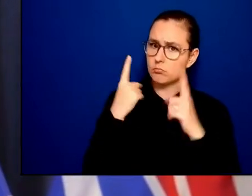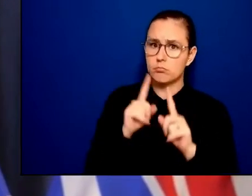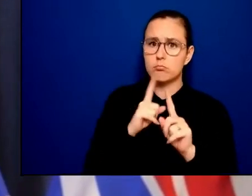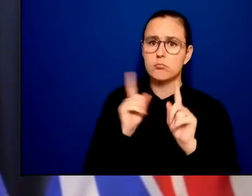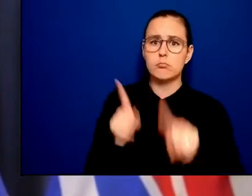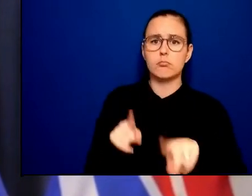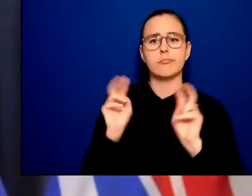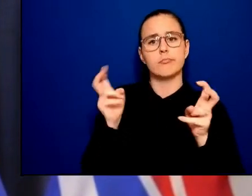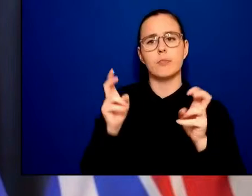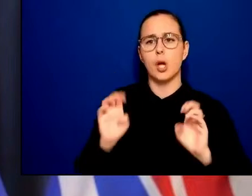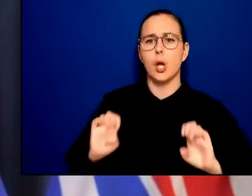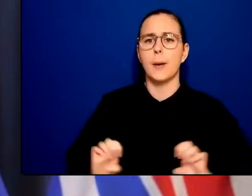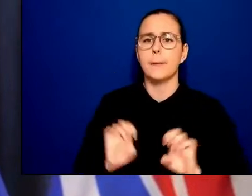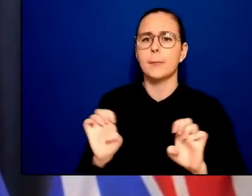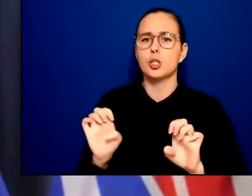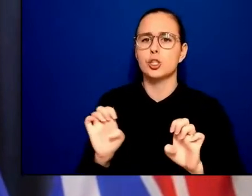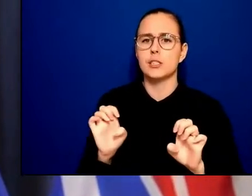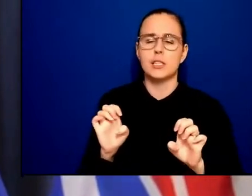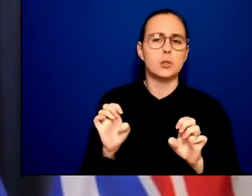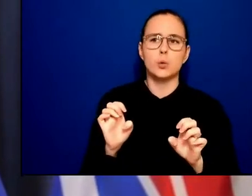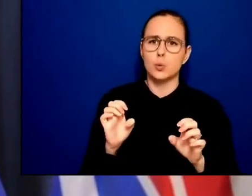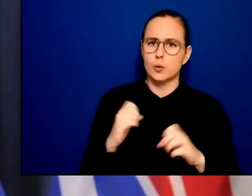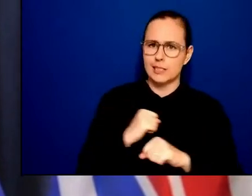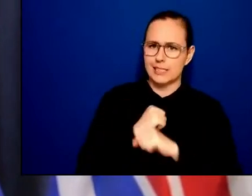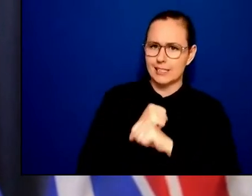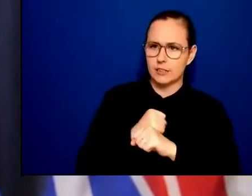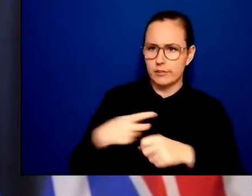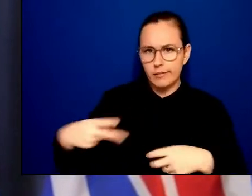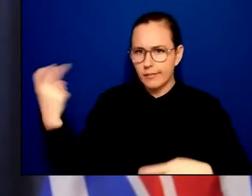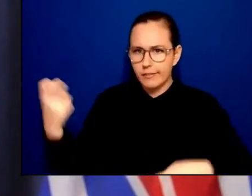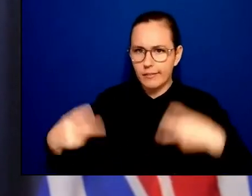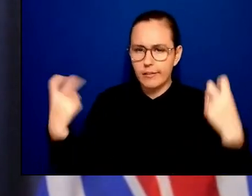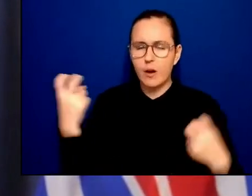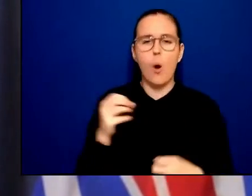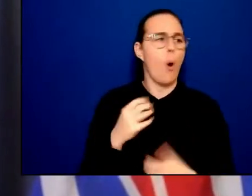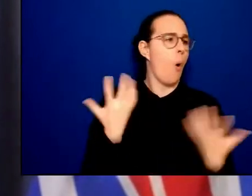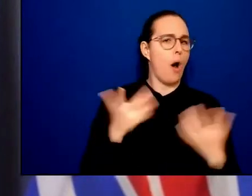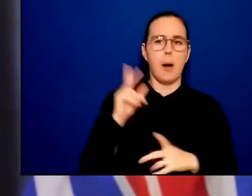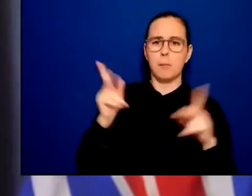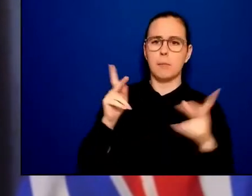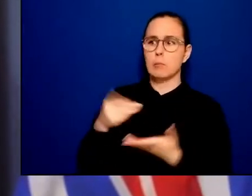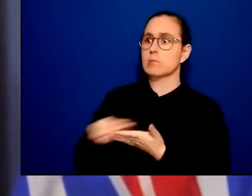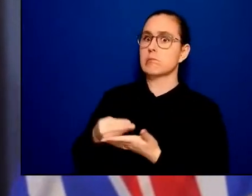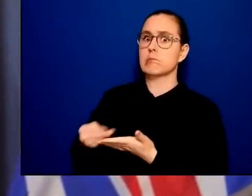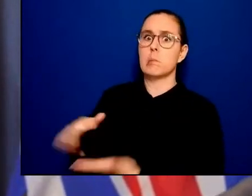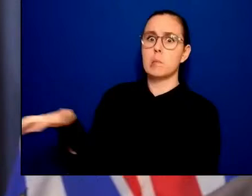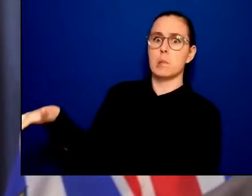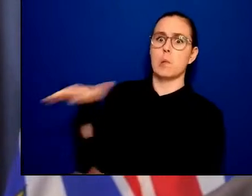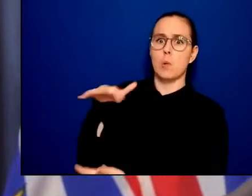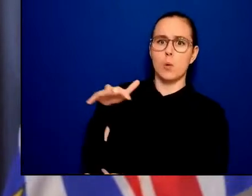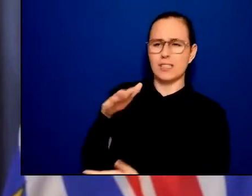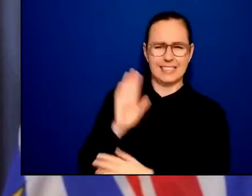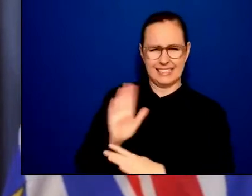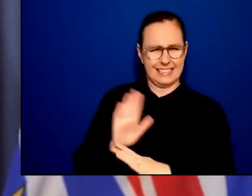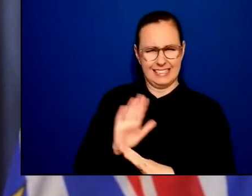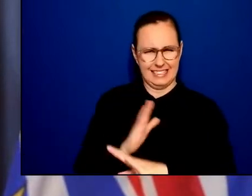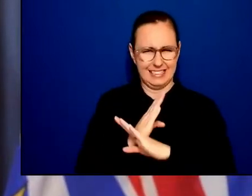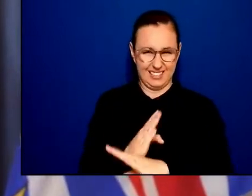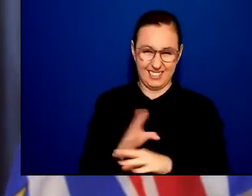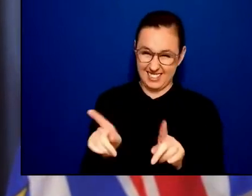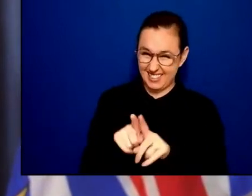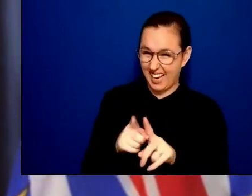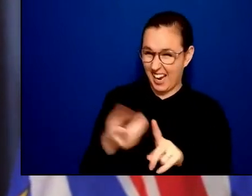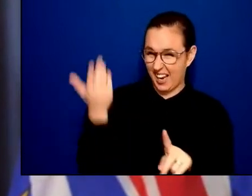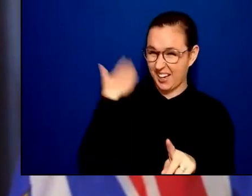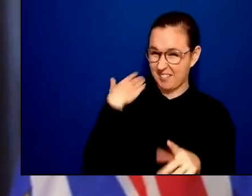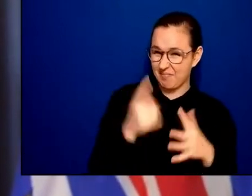which I know the province did in the early stages of the COVID-19 pandemic, based on what we're seeing in areas of Kamloops and